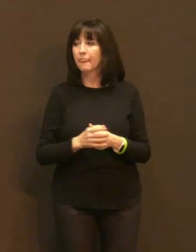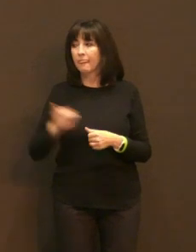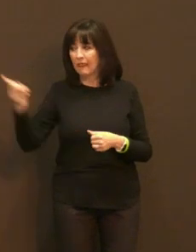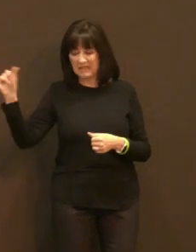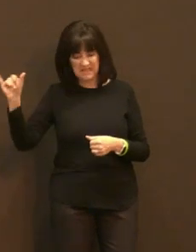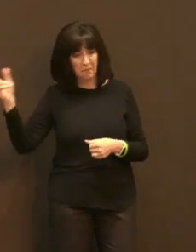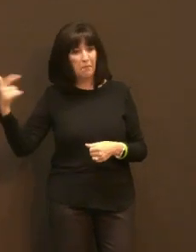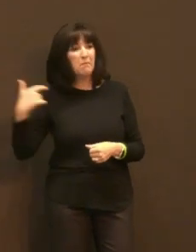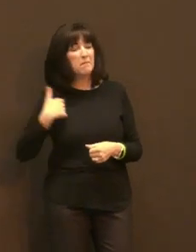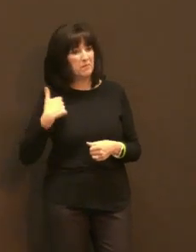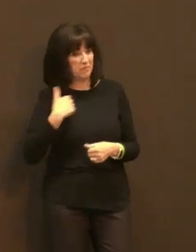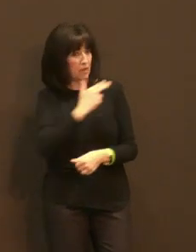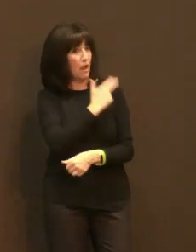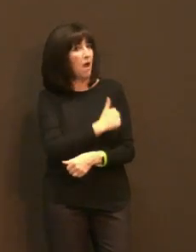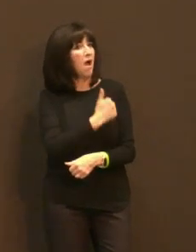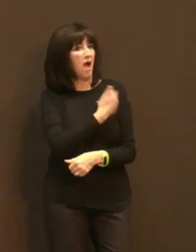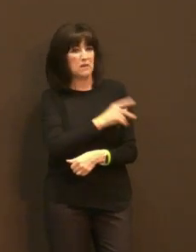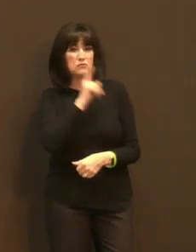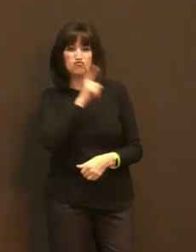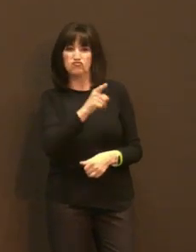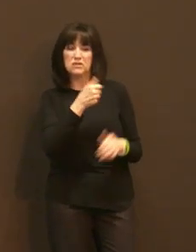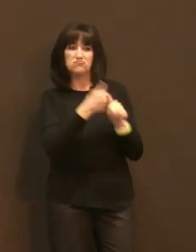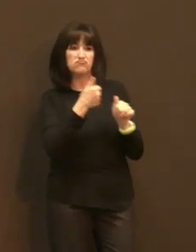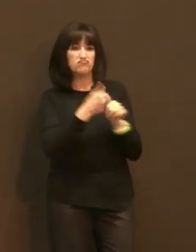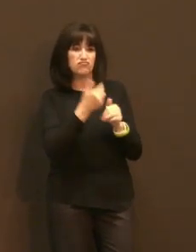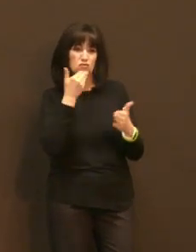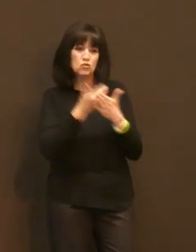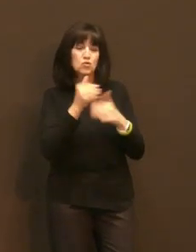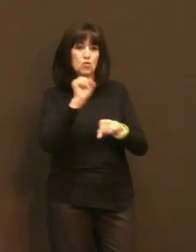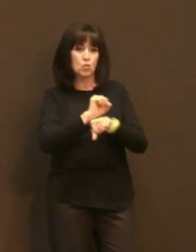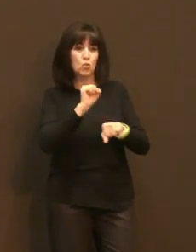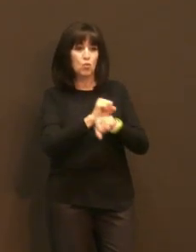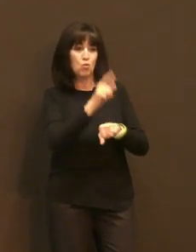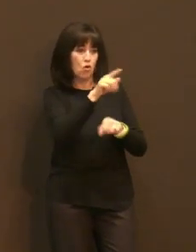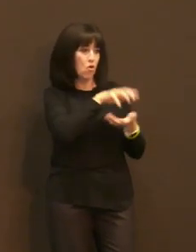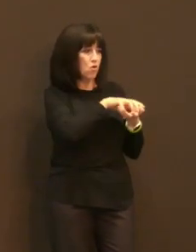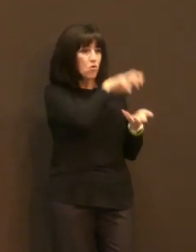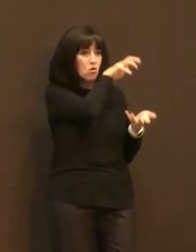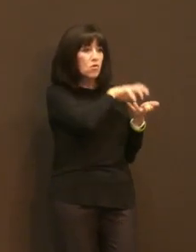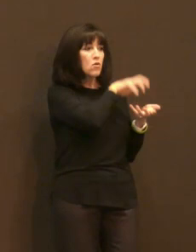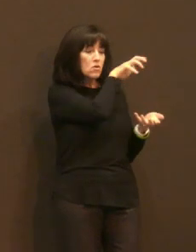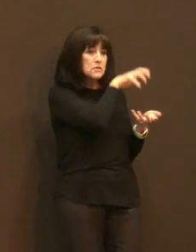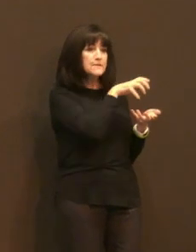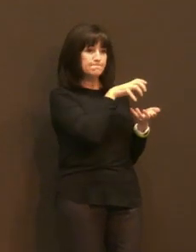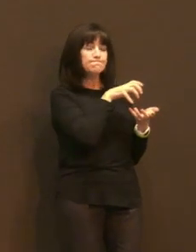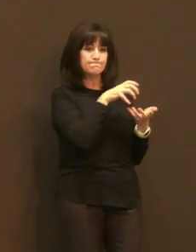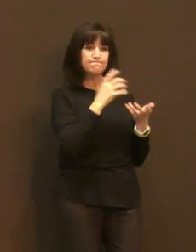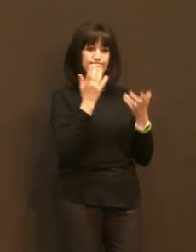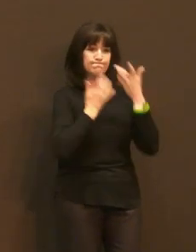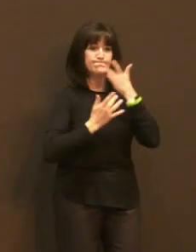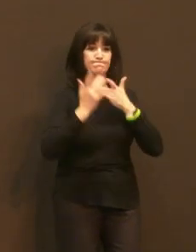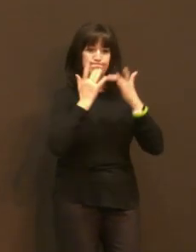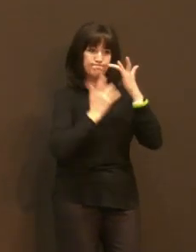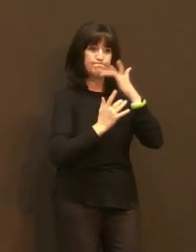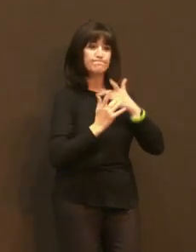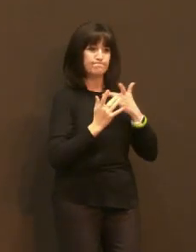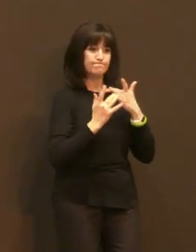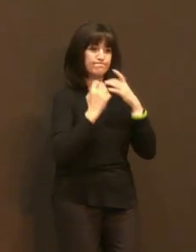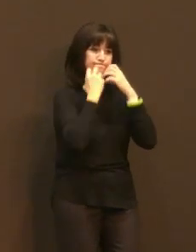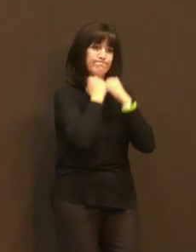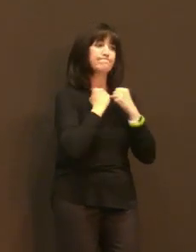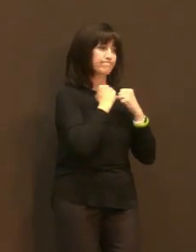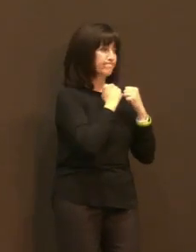the hospitals really have done a nice job stocking up. So long-term care really has been